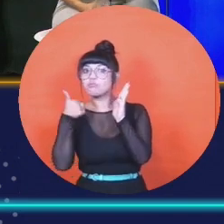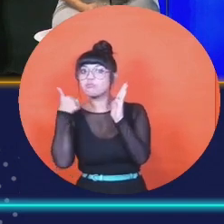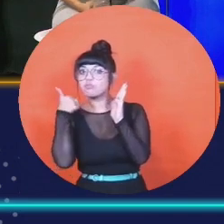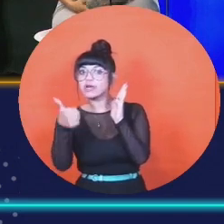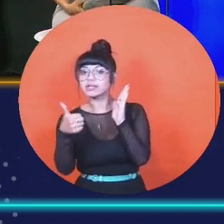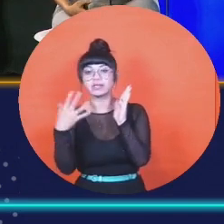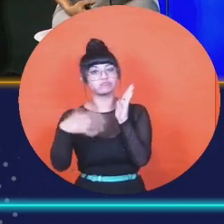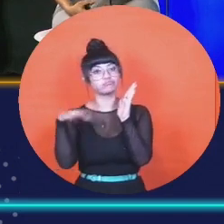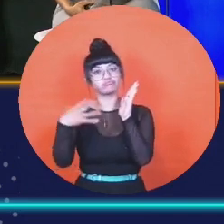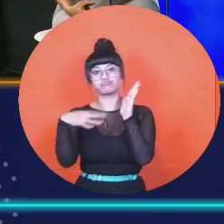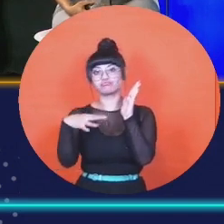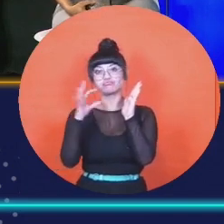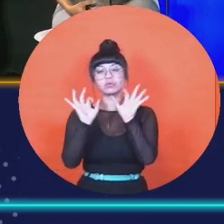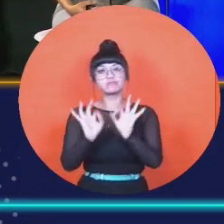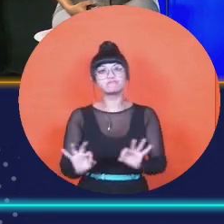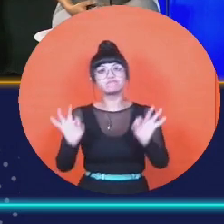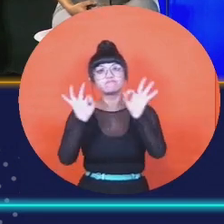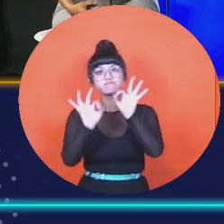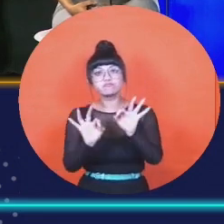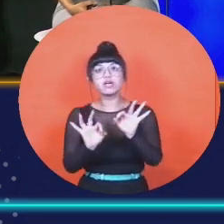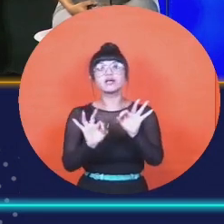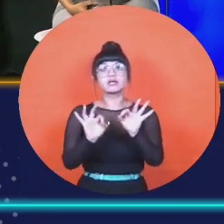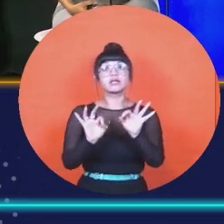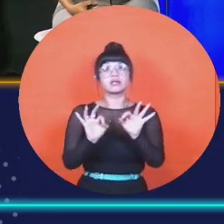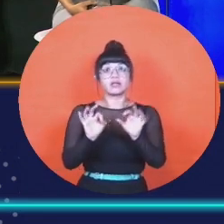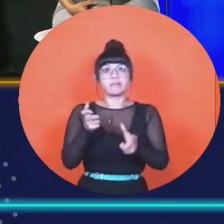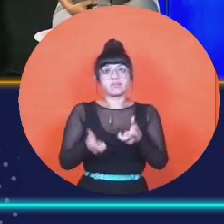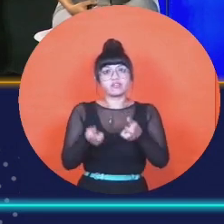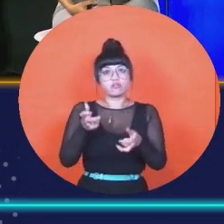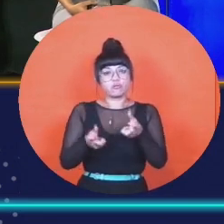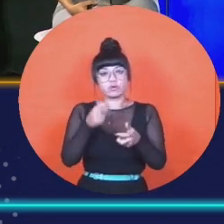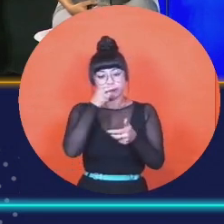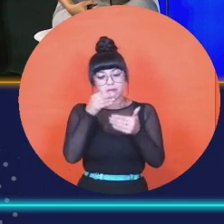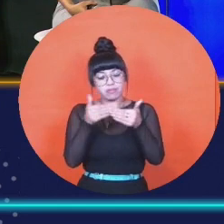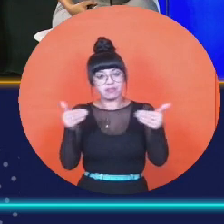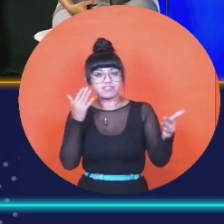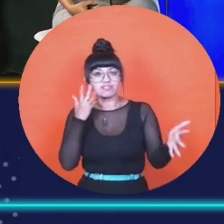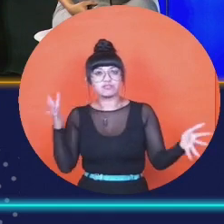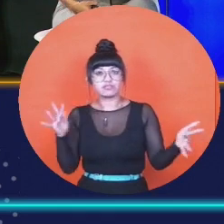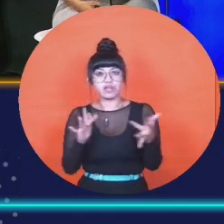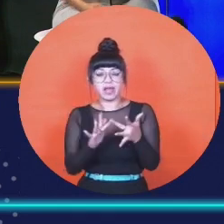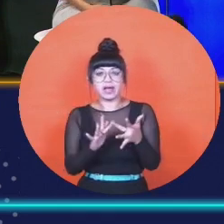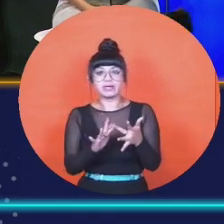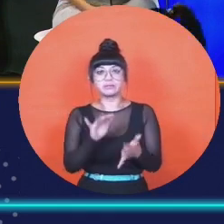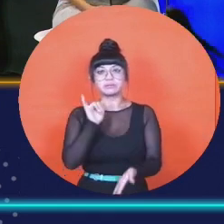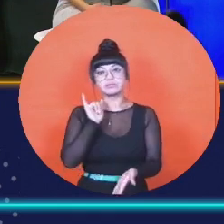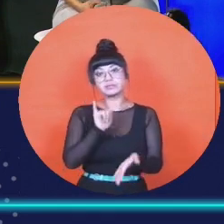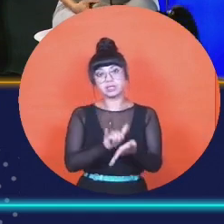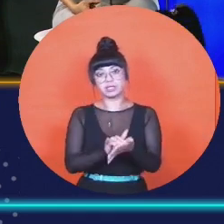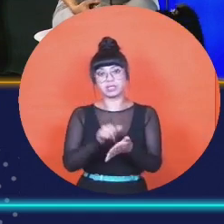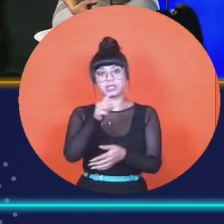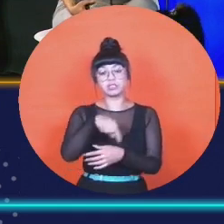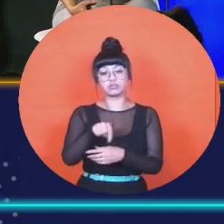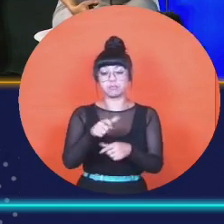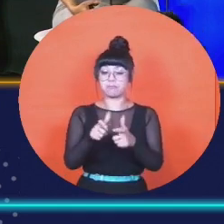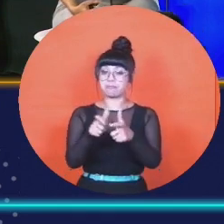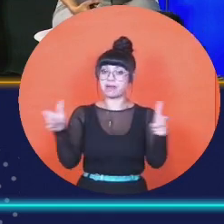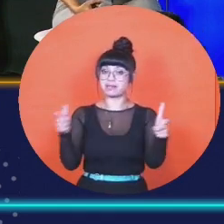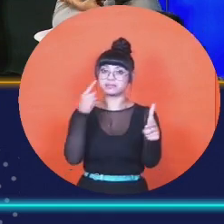increíble para videojuegos y niños. Because la mayoría de padres,